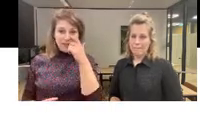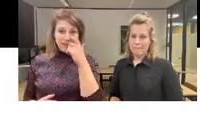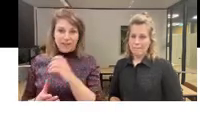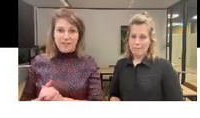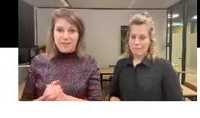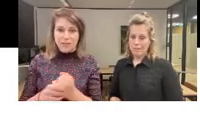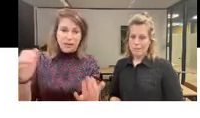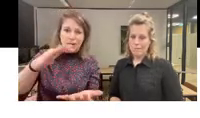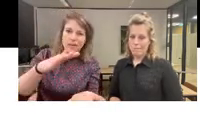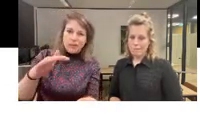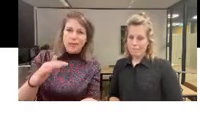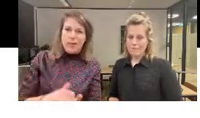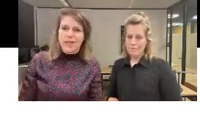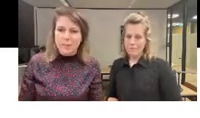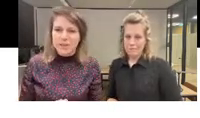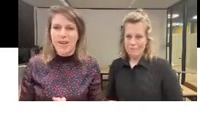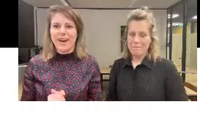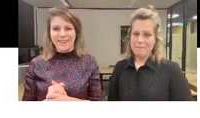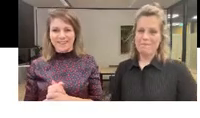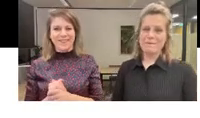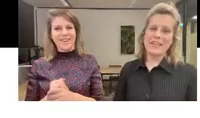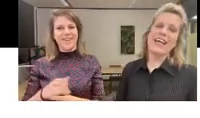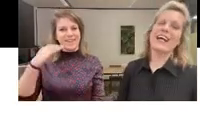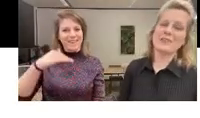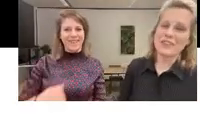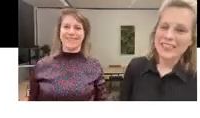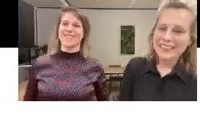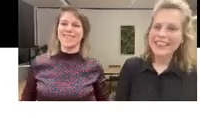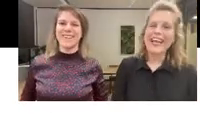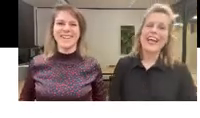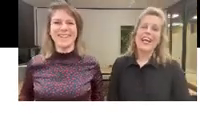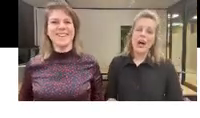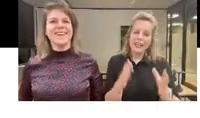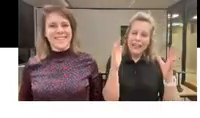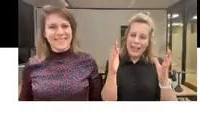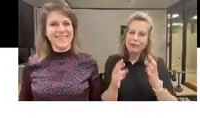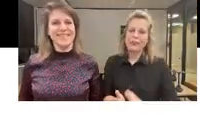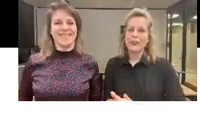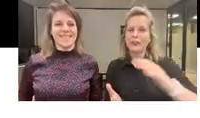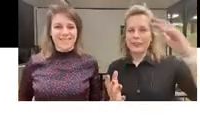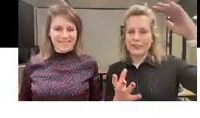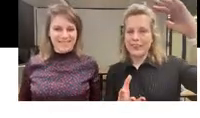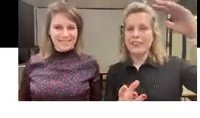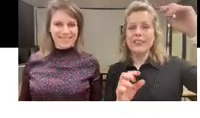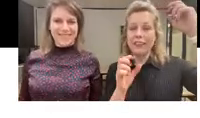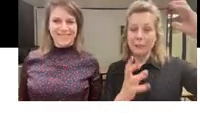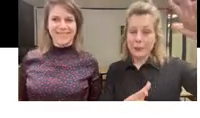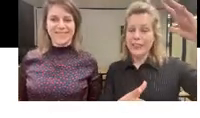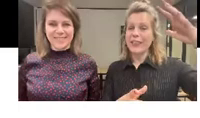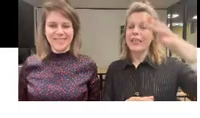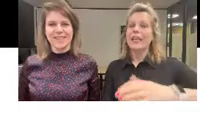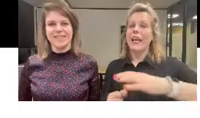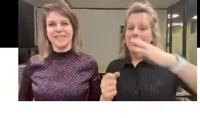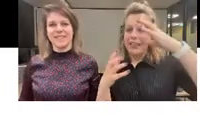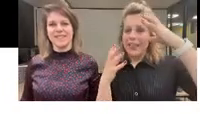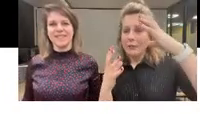32.59% of the clients, or the score on the CAPSCA is, sorry. Yeah, on the left, you can see the